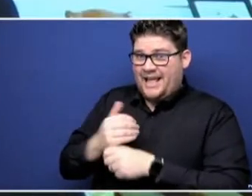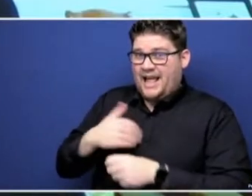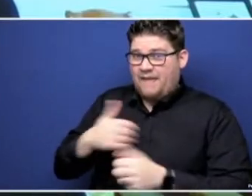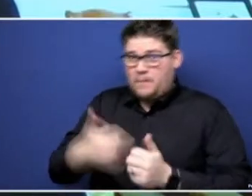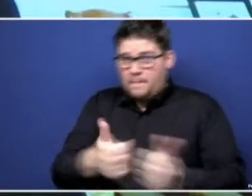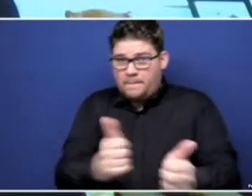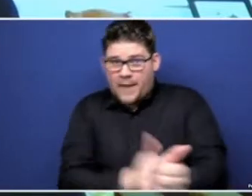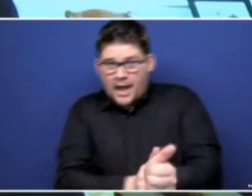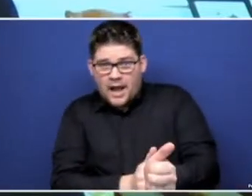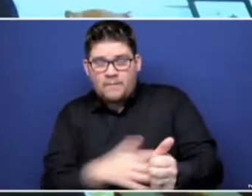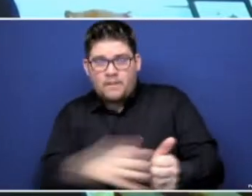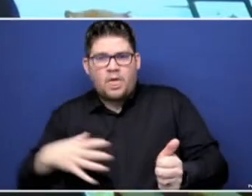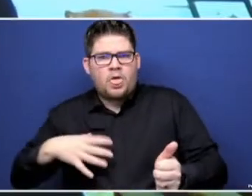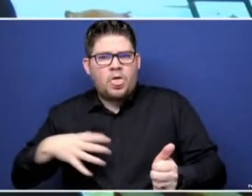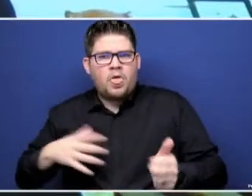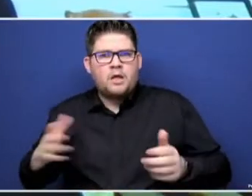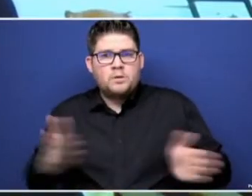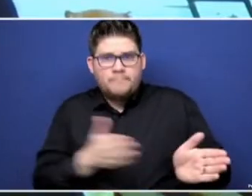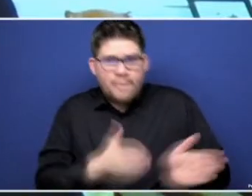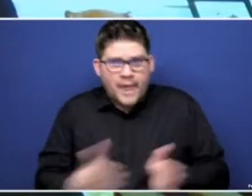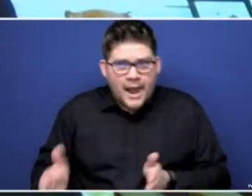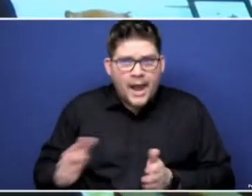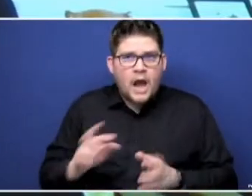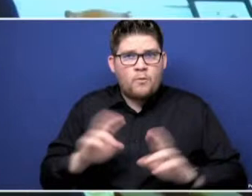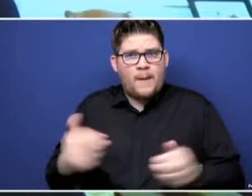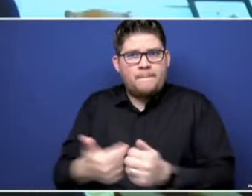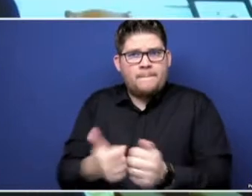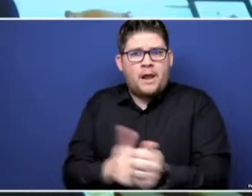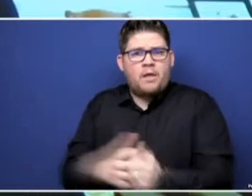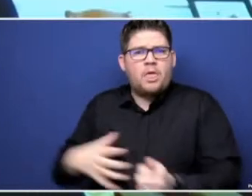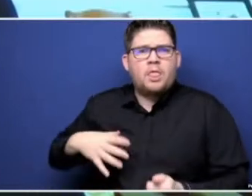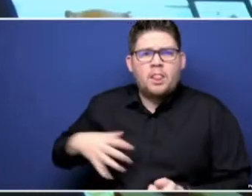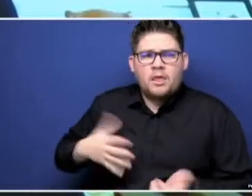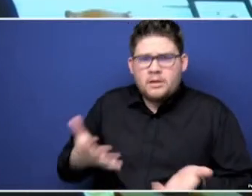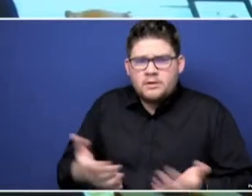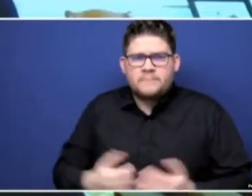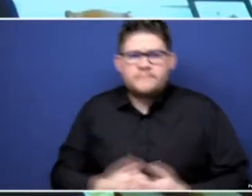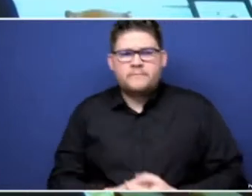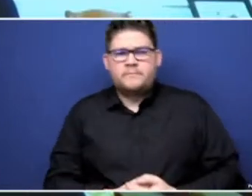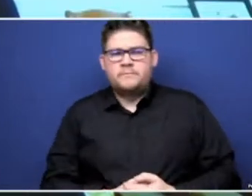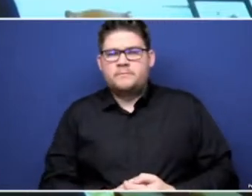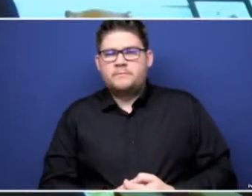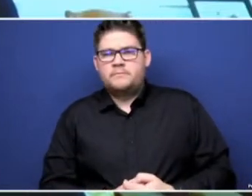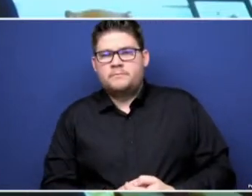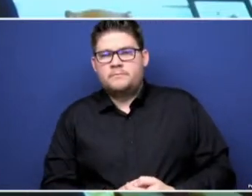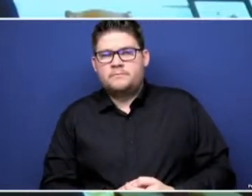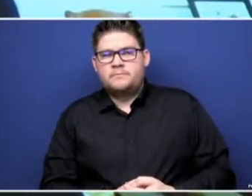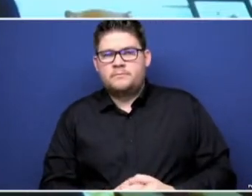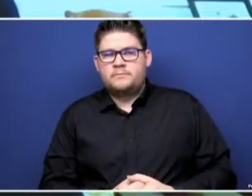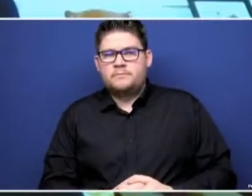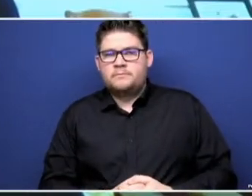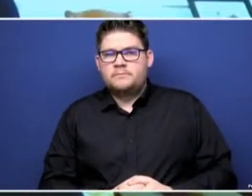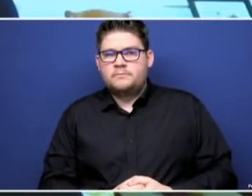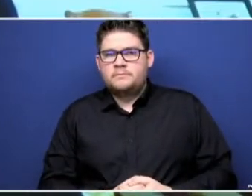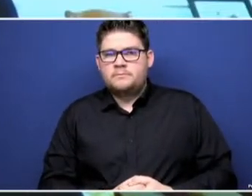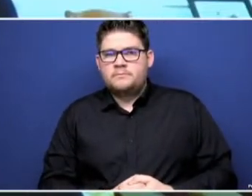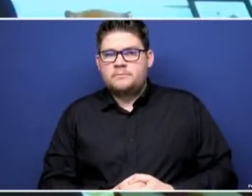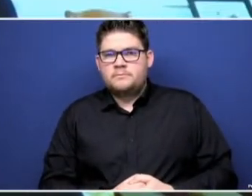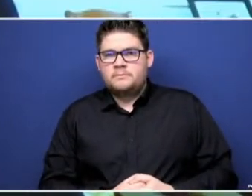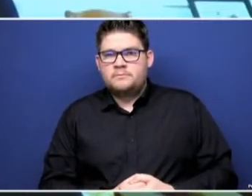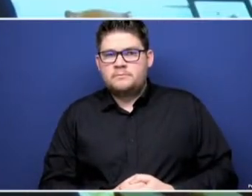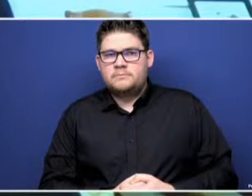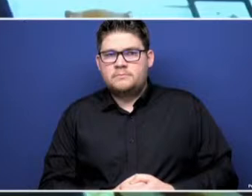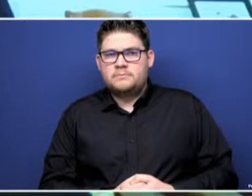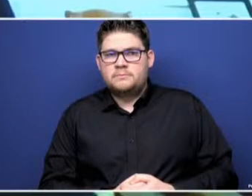that that vaccine is available and will be coming. So we've ramped up. You know, in these situations, you always have to be able